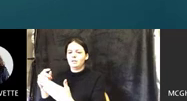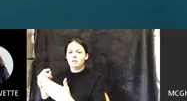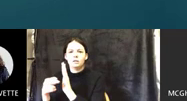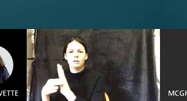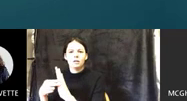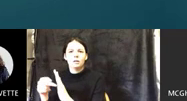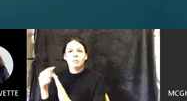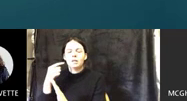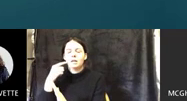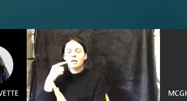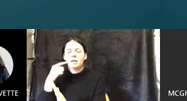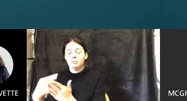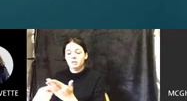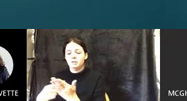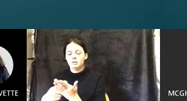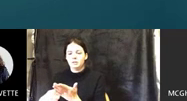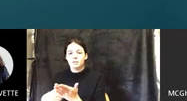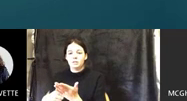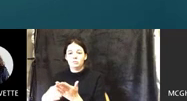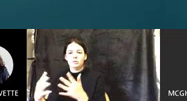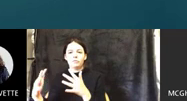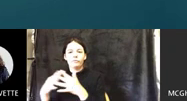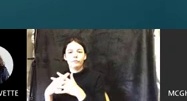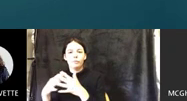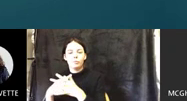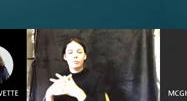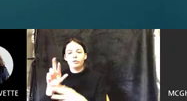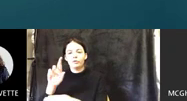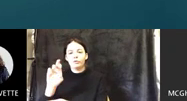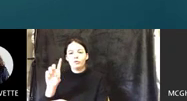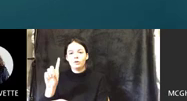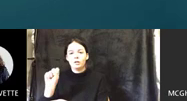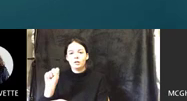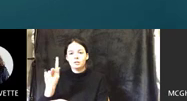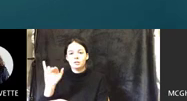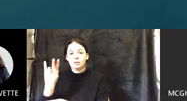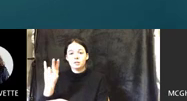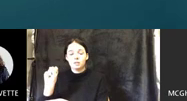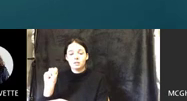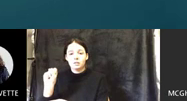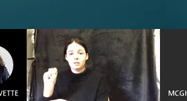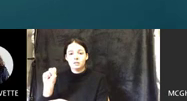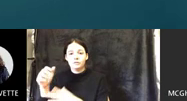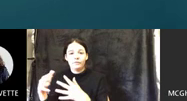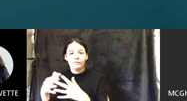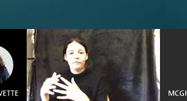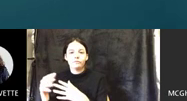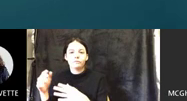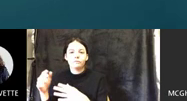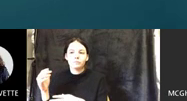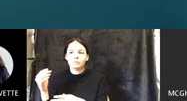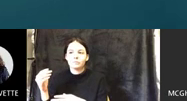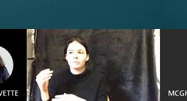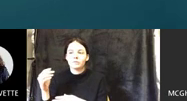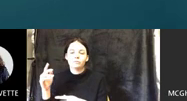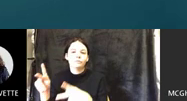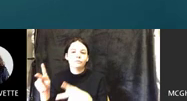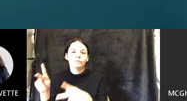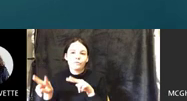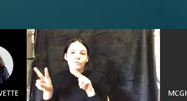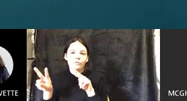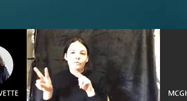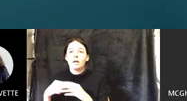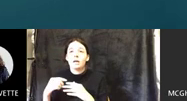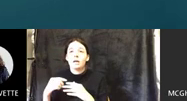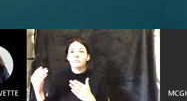like, no, I refuse to buy my, I've bought my children Washington Capitals gear, Washington Nationals gear.